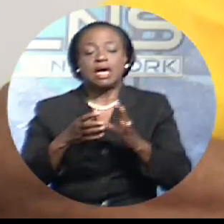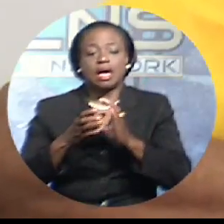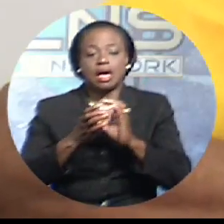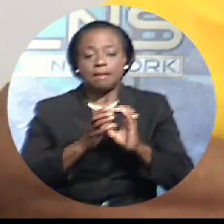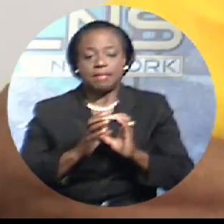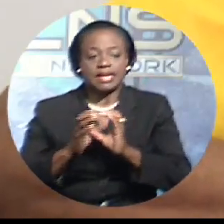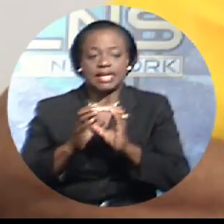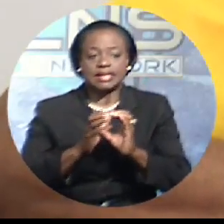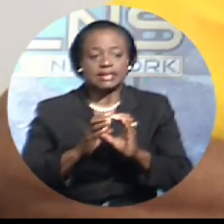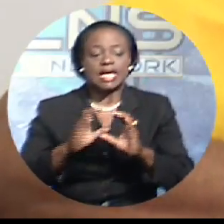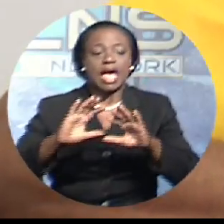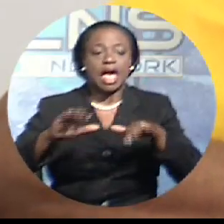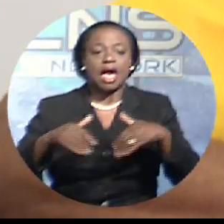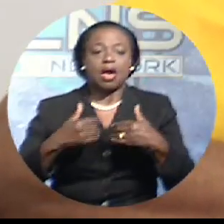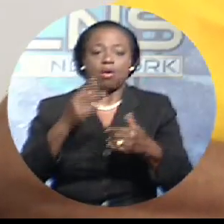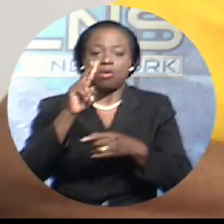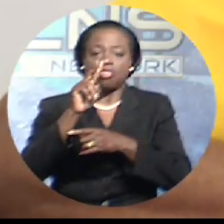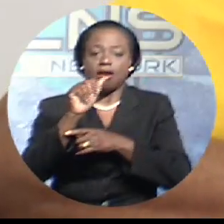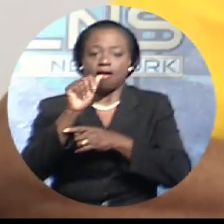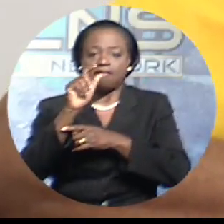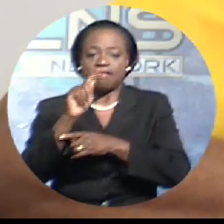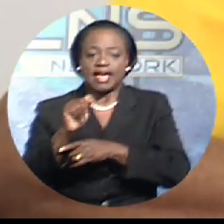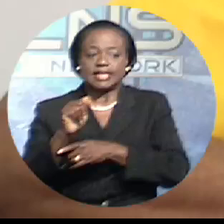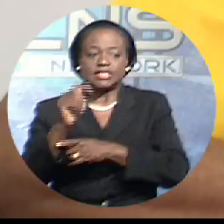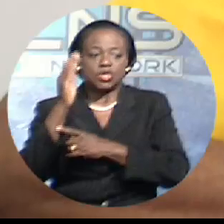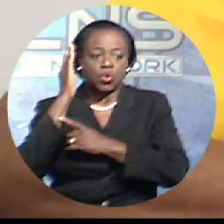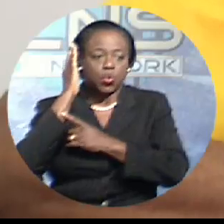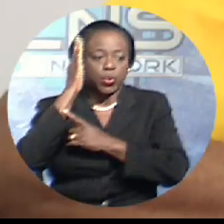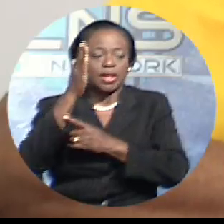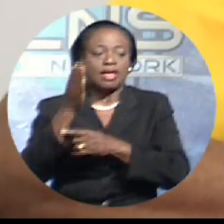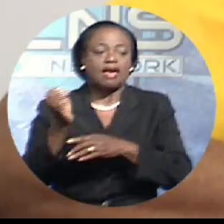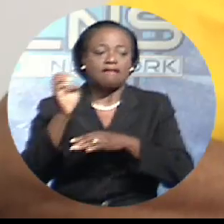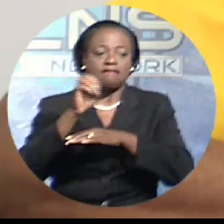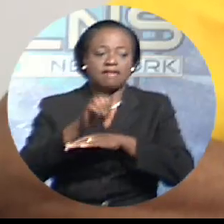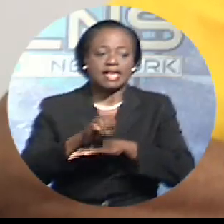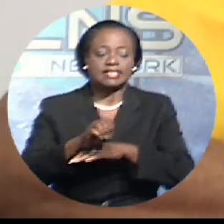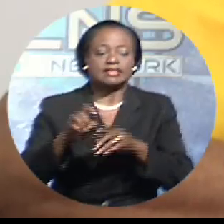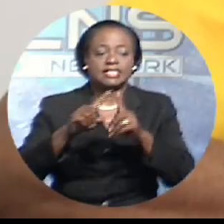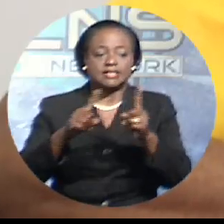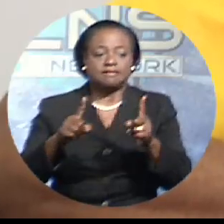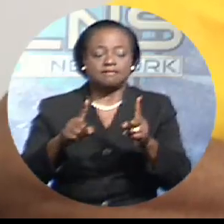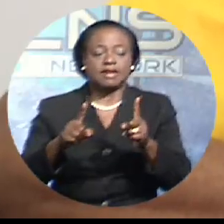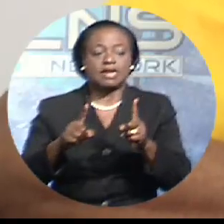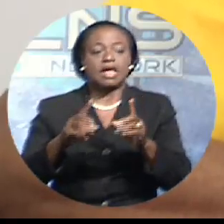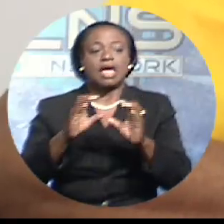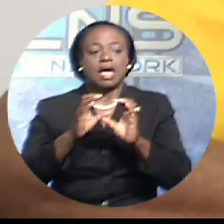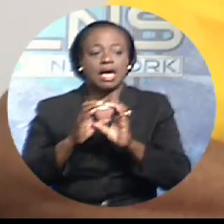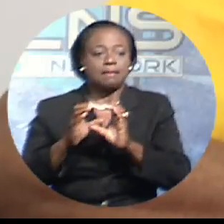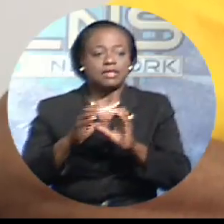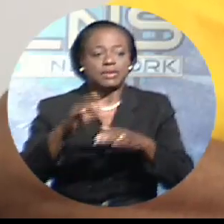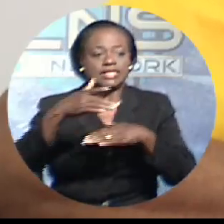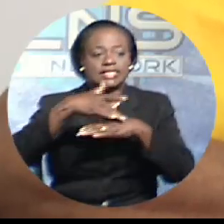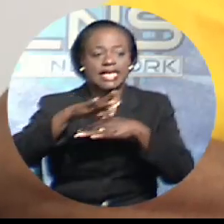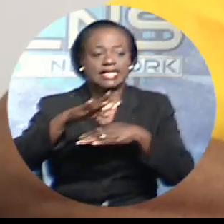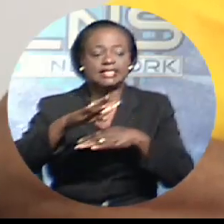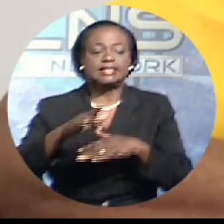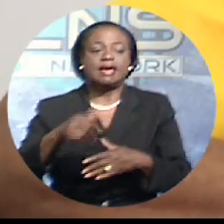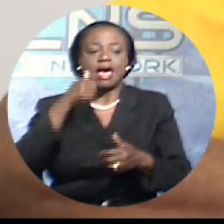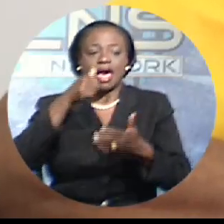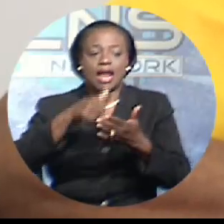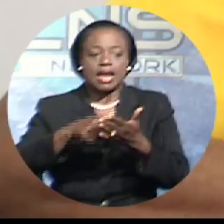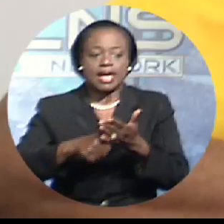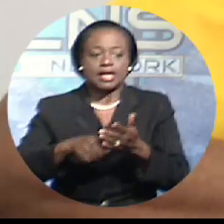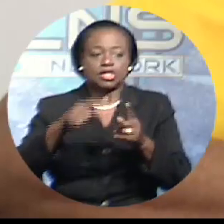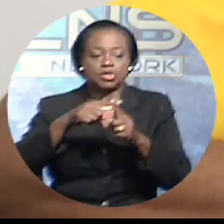various company in the Bahamas, then I think sports might definitely be affected. So you know, we have sent a letter to the minister, to